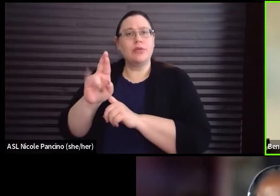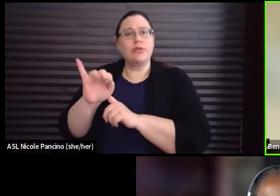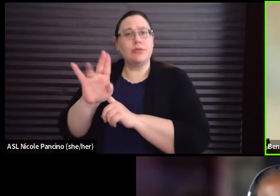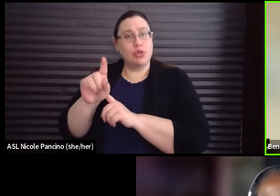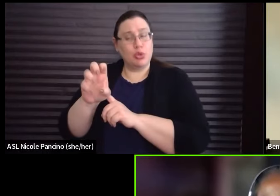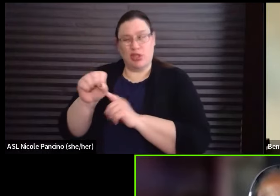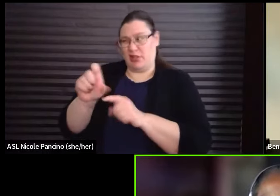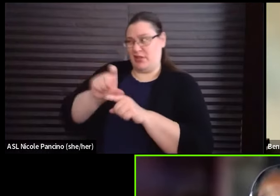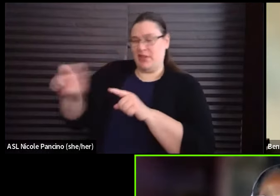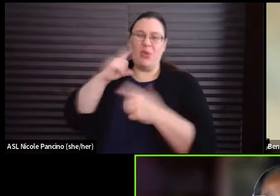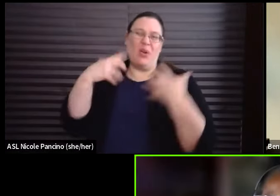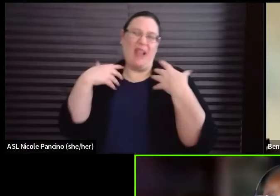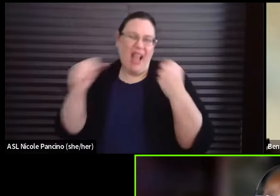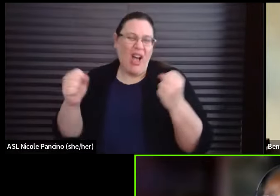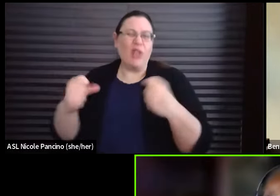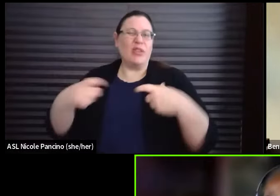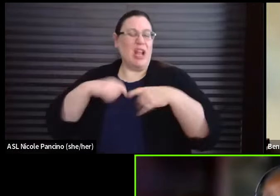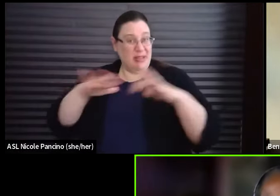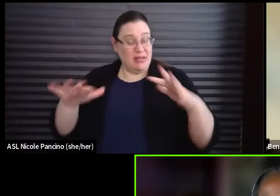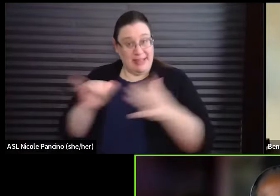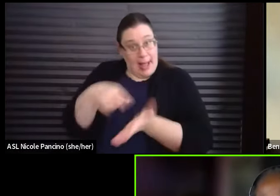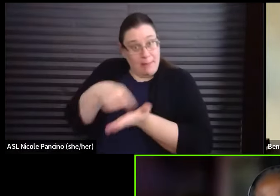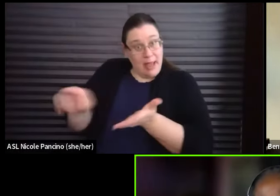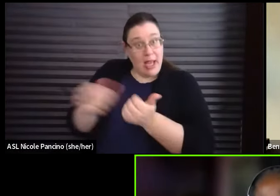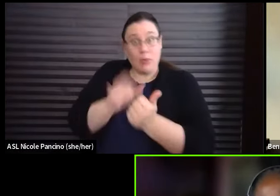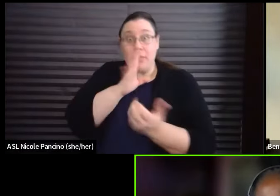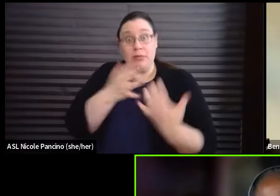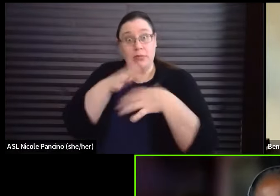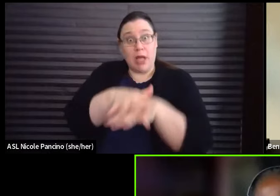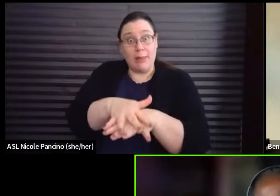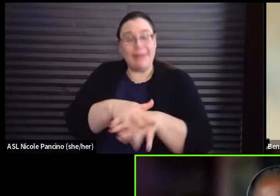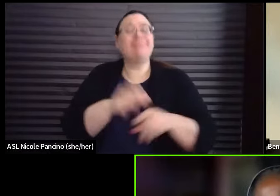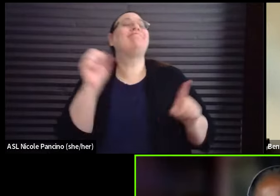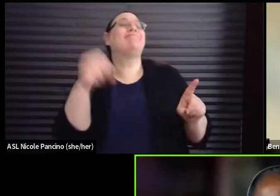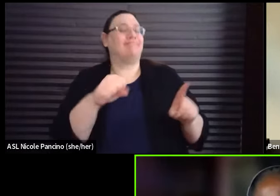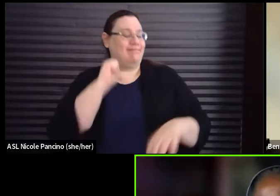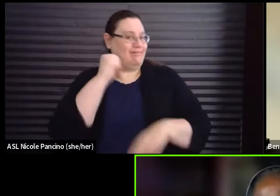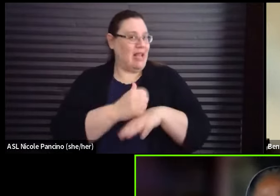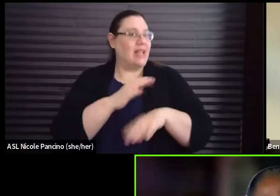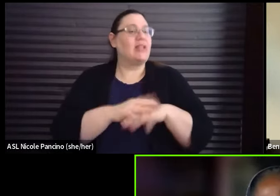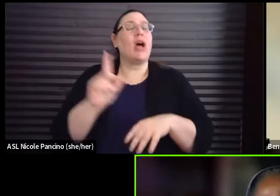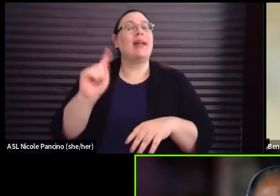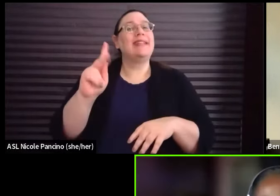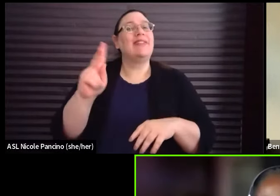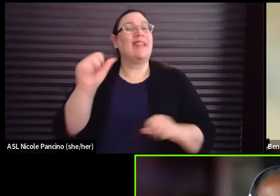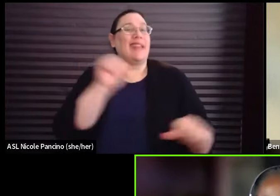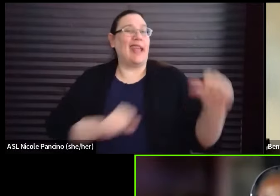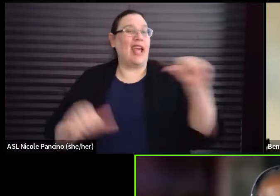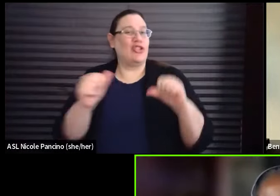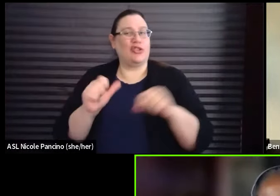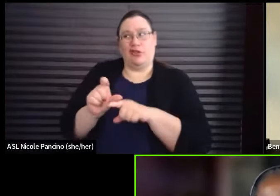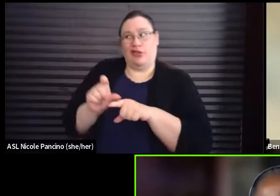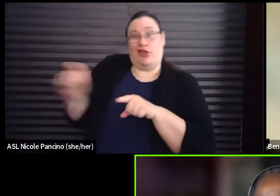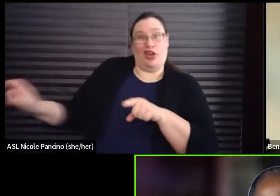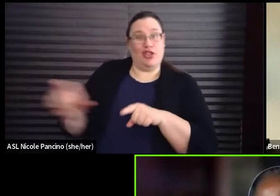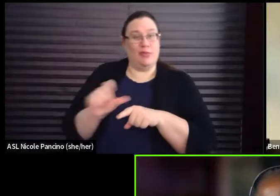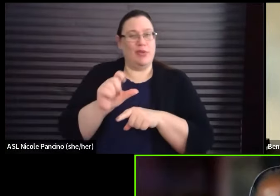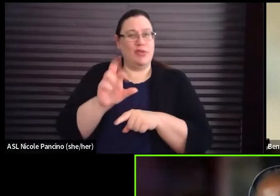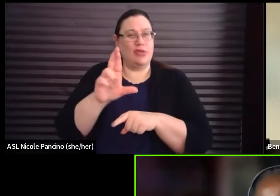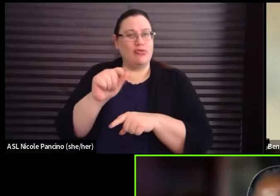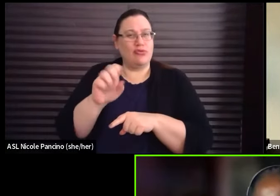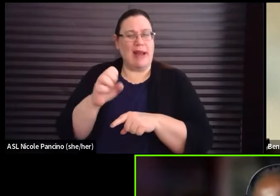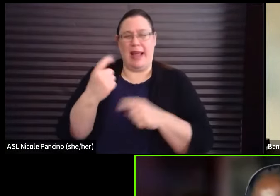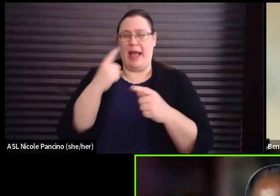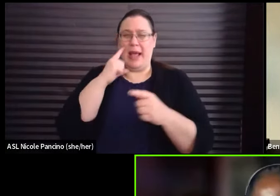projects? Yes, the contributions are based on the TV theatrical contribution rate, which I believe right now is